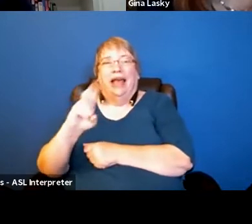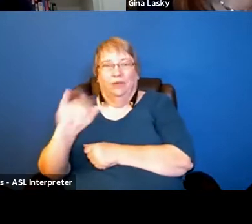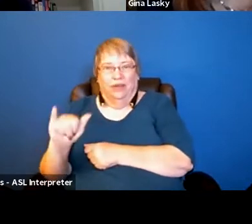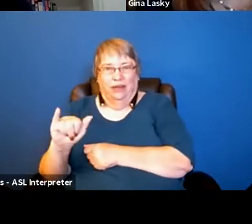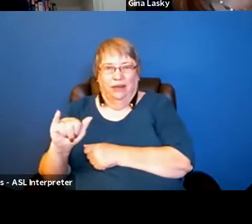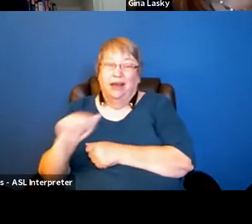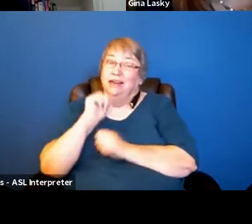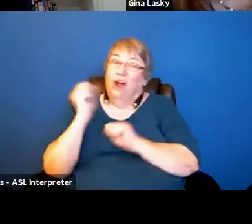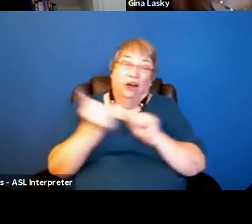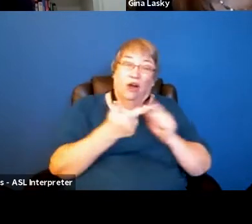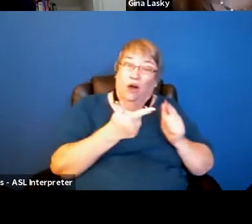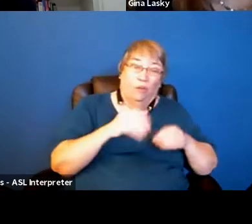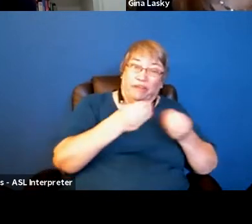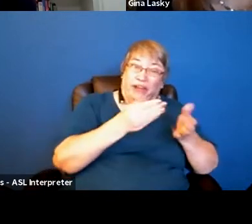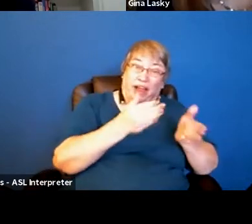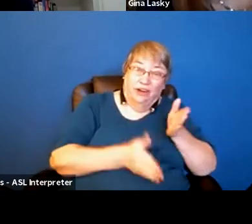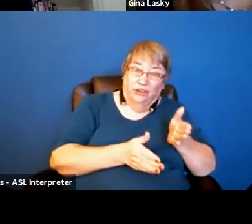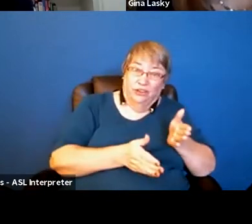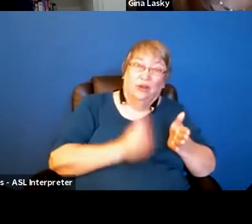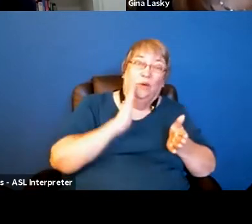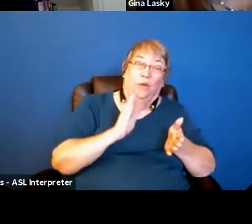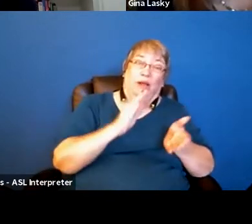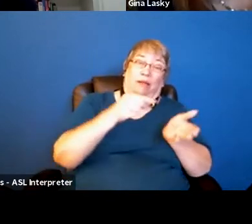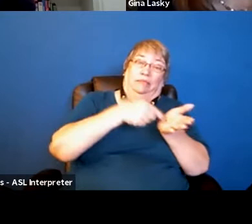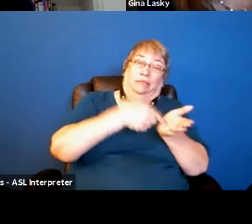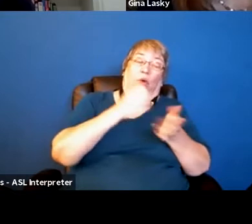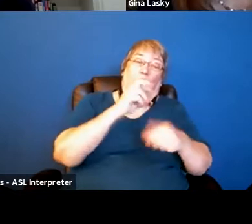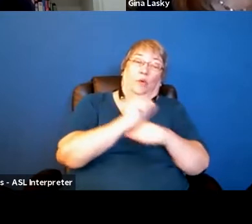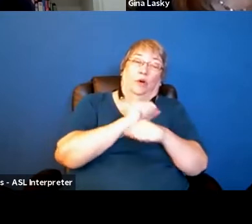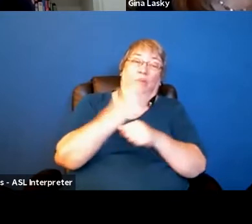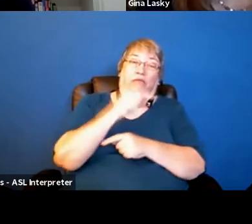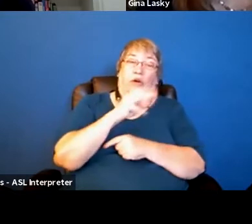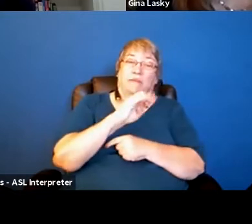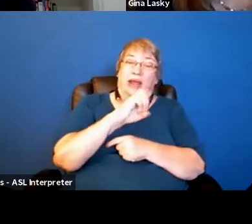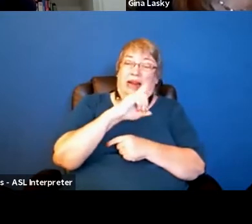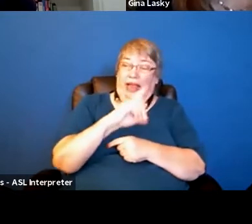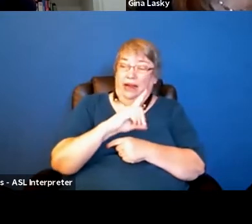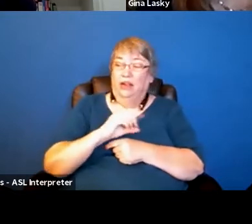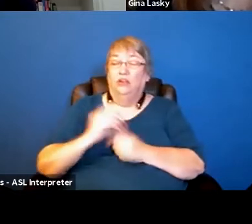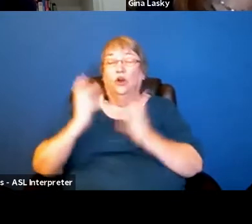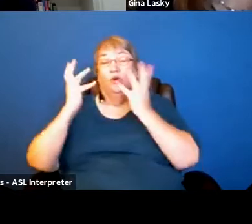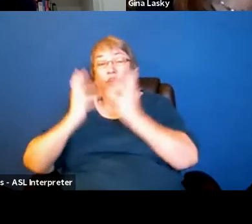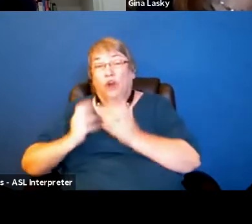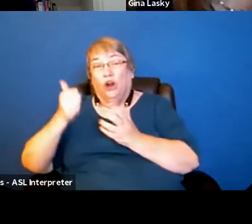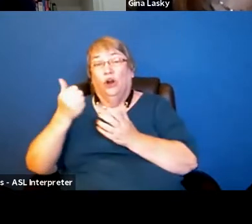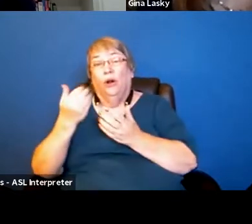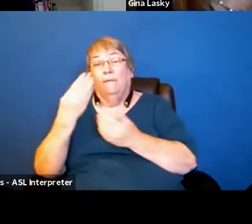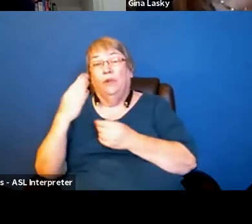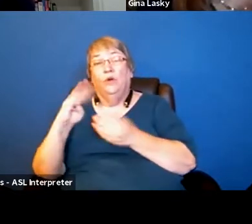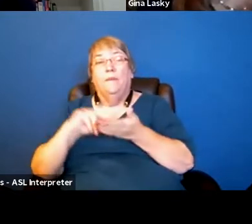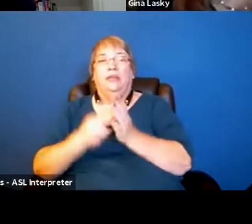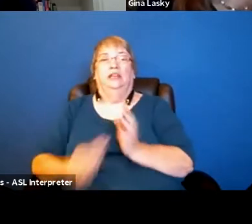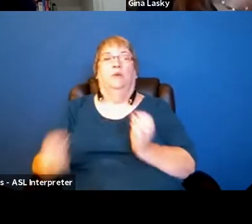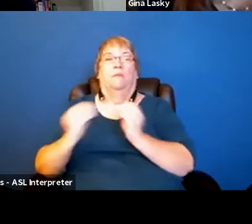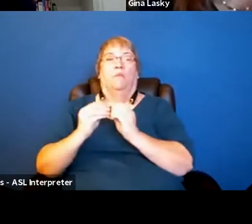health services. So the darker blue here represents counties with the higher number of individual providers and